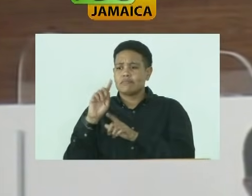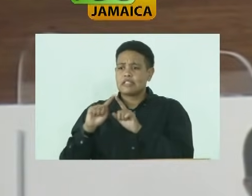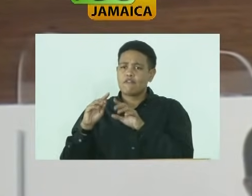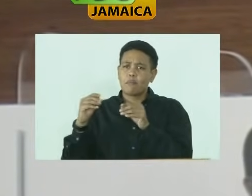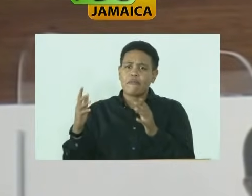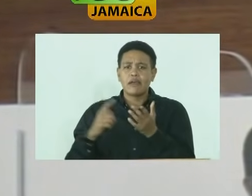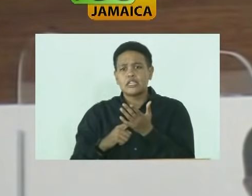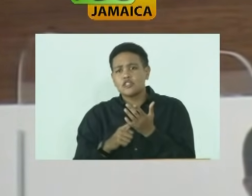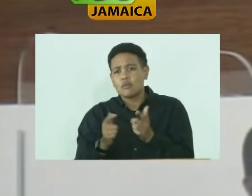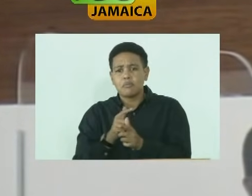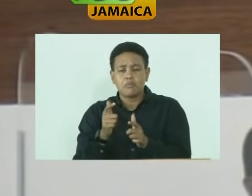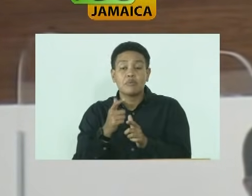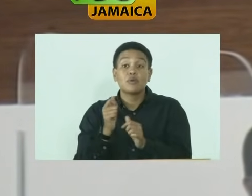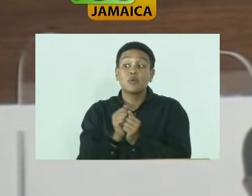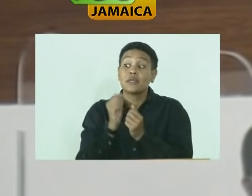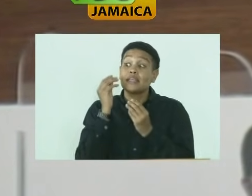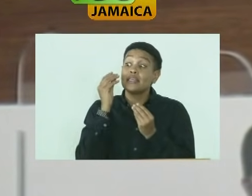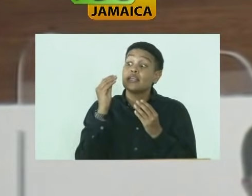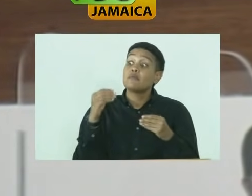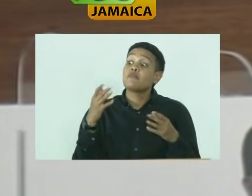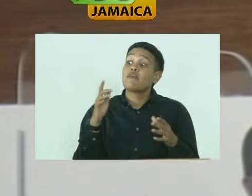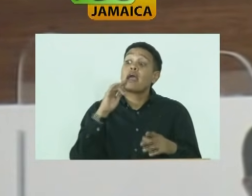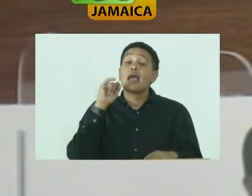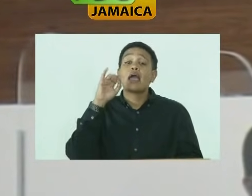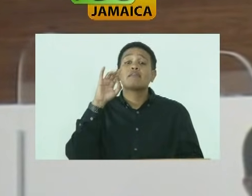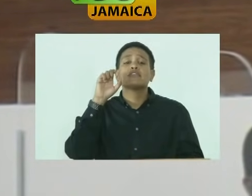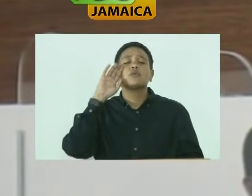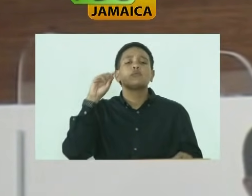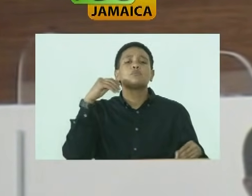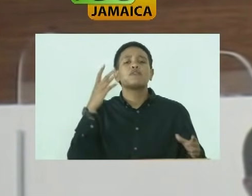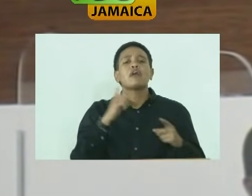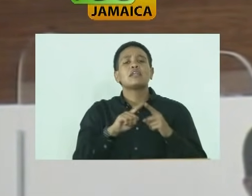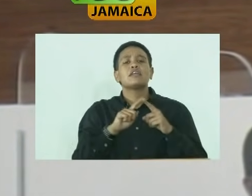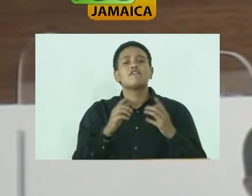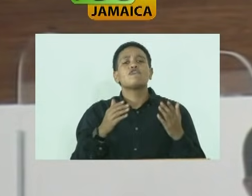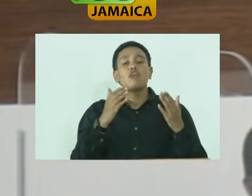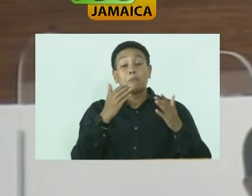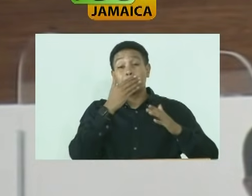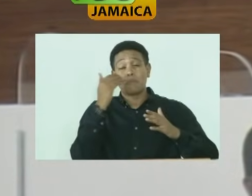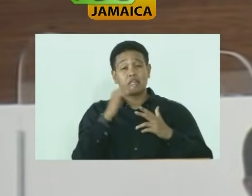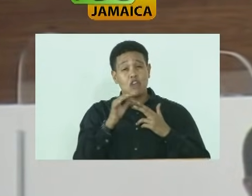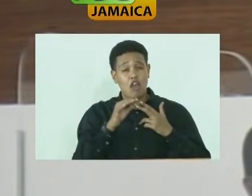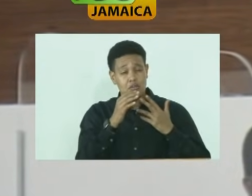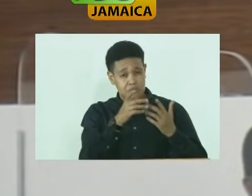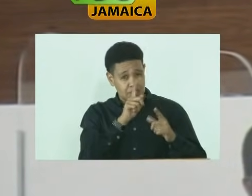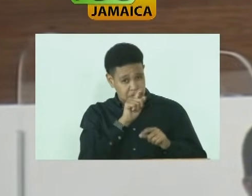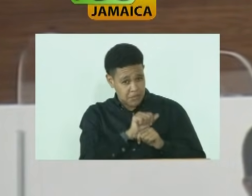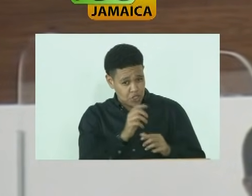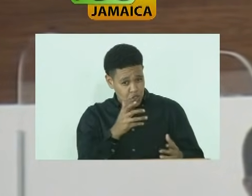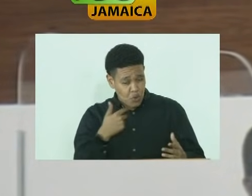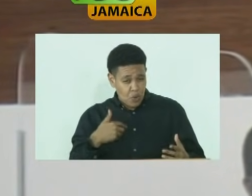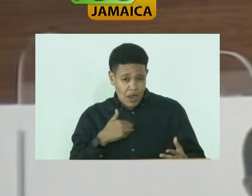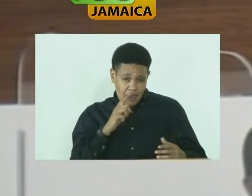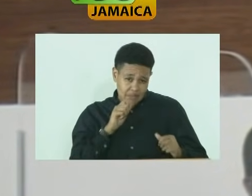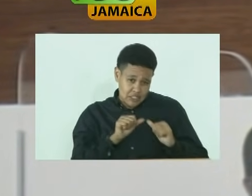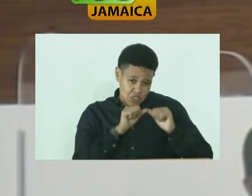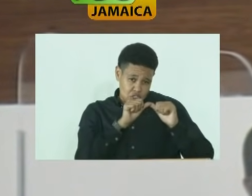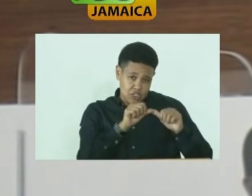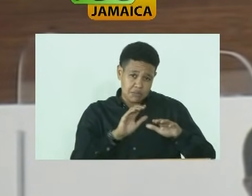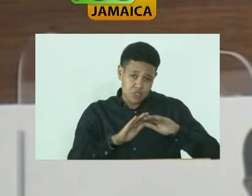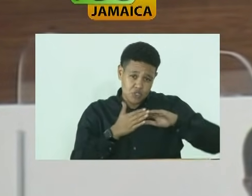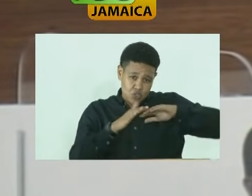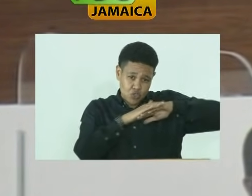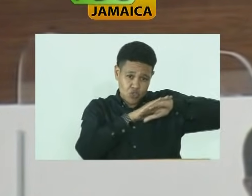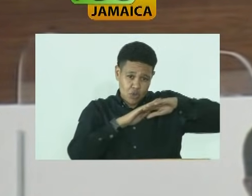we have provided, we expect that the IFC will be able to provide its recommendations on the best option to ensure that we have a sustainable island-wide